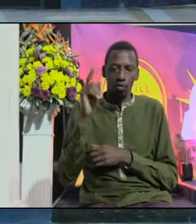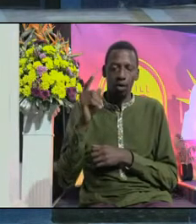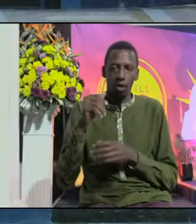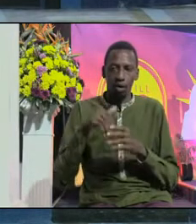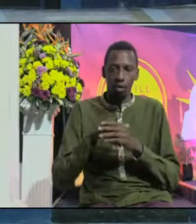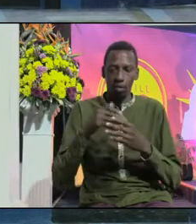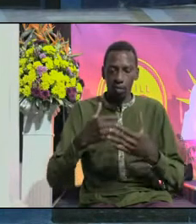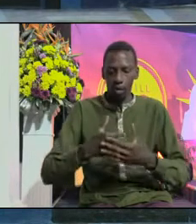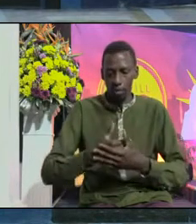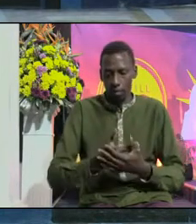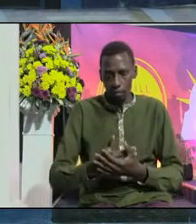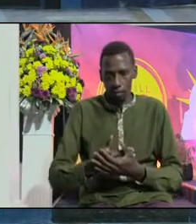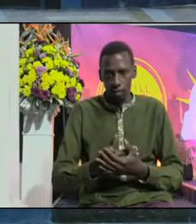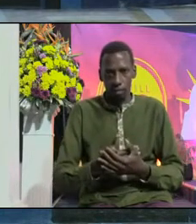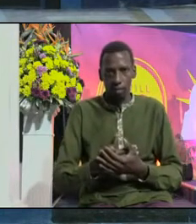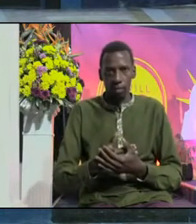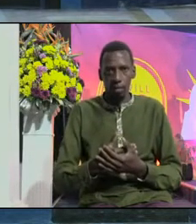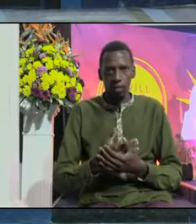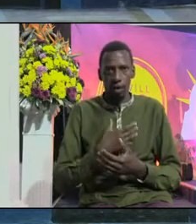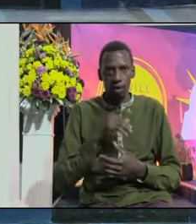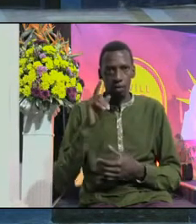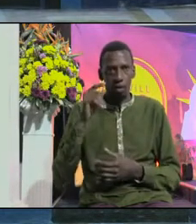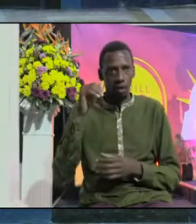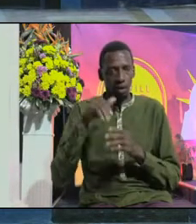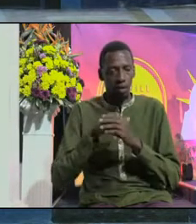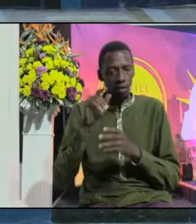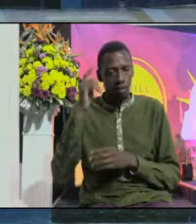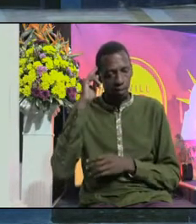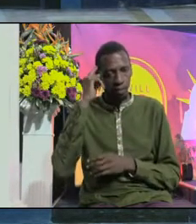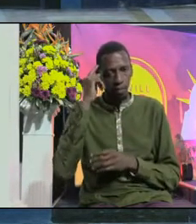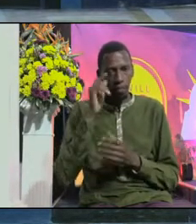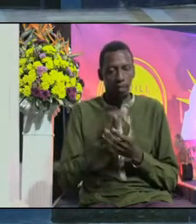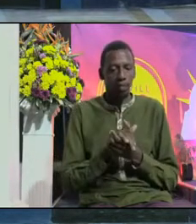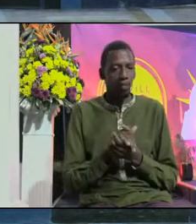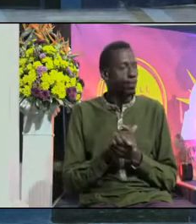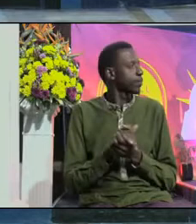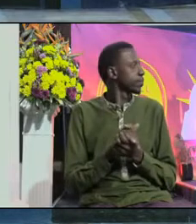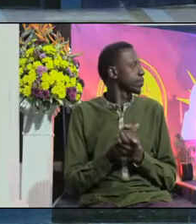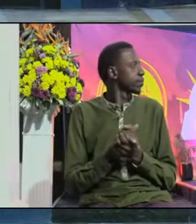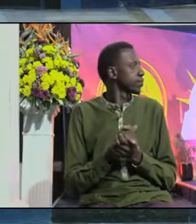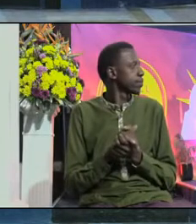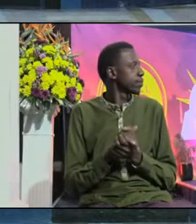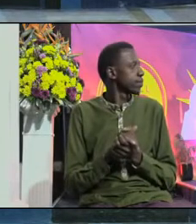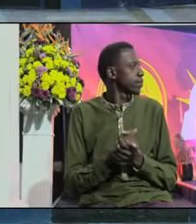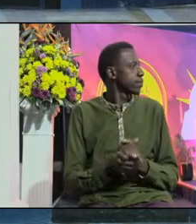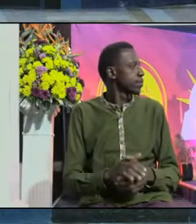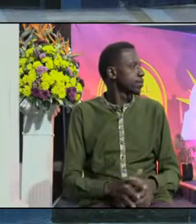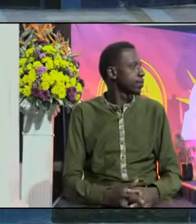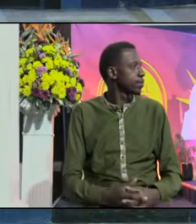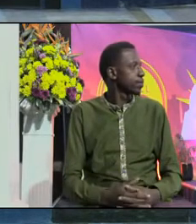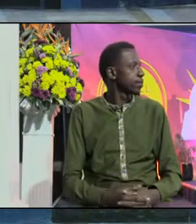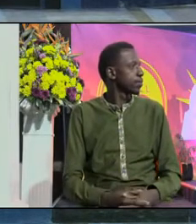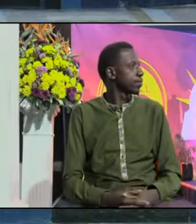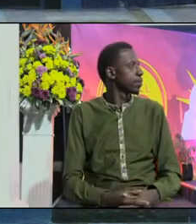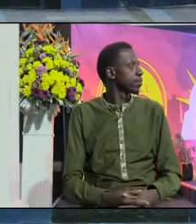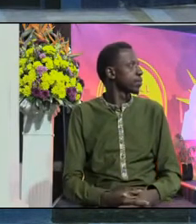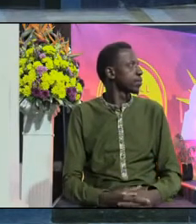arms, and one in his mind. Why are we getting this feedback?